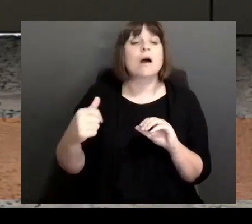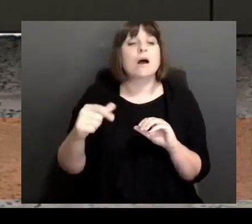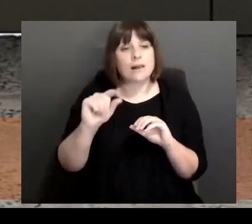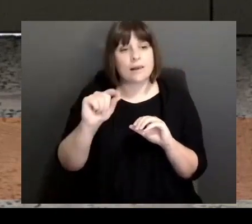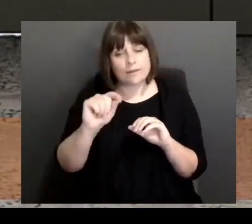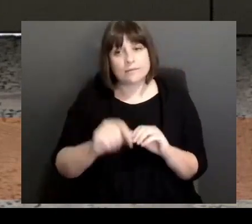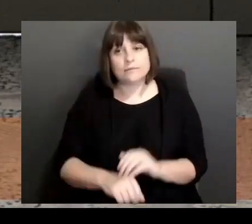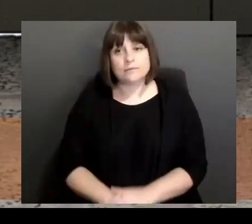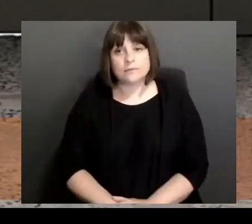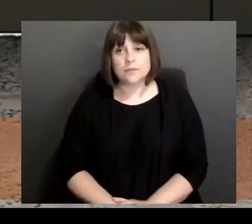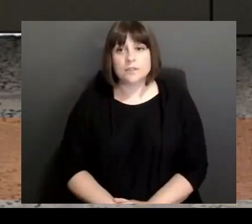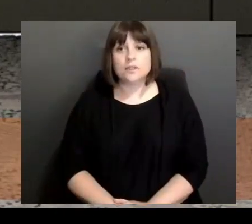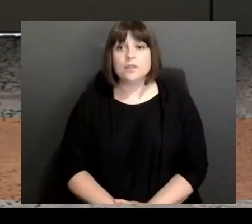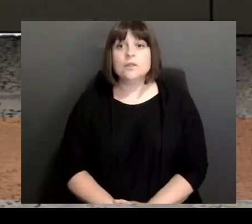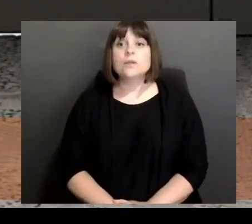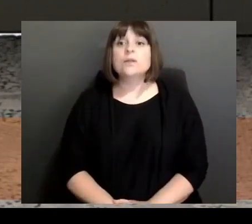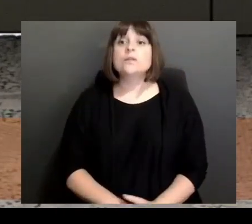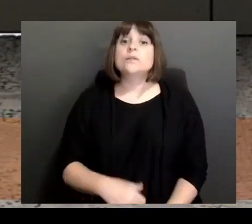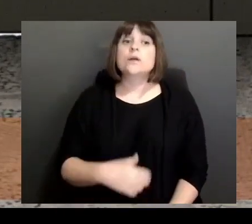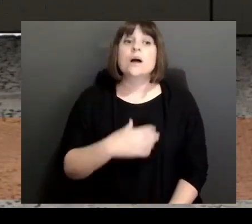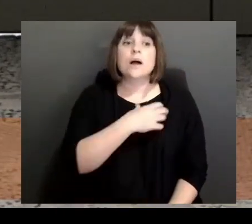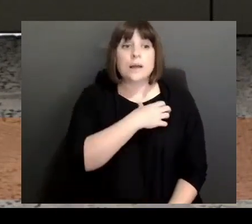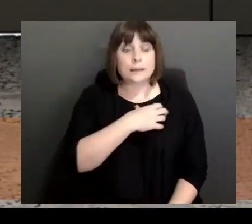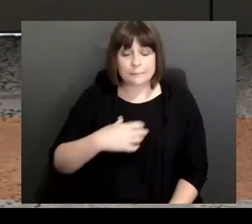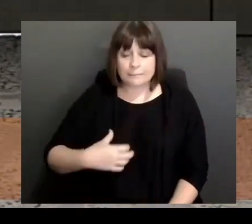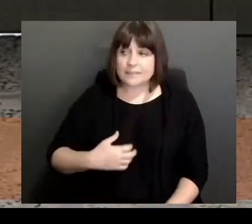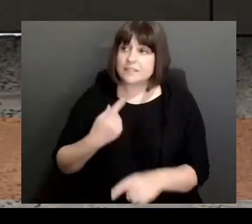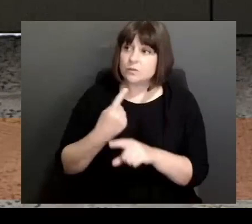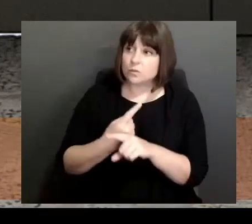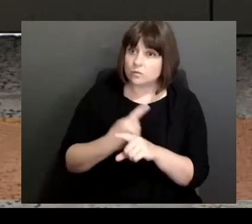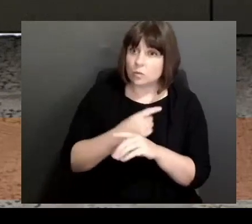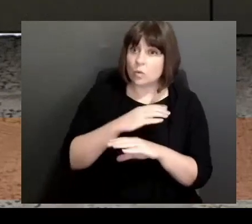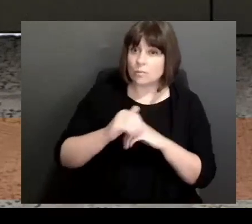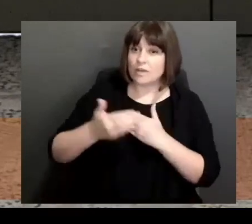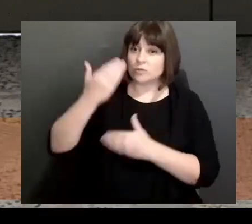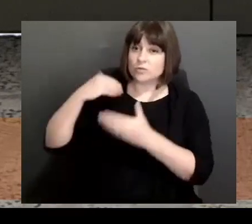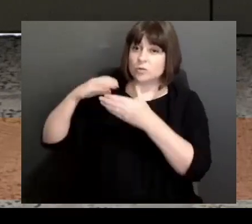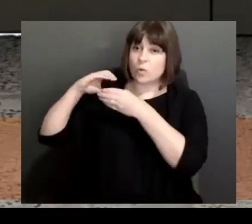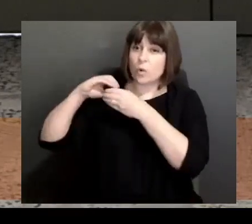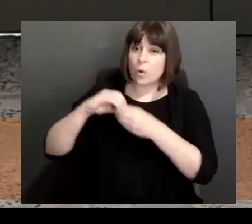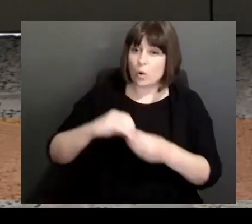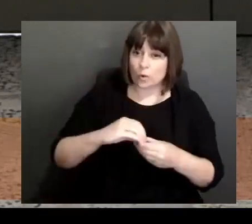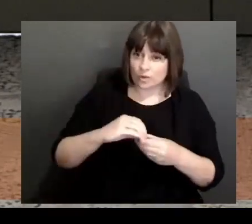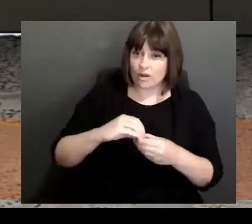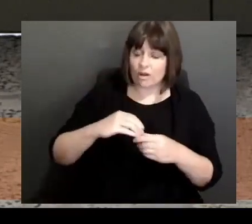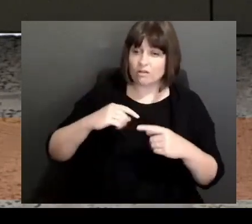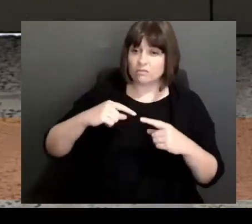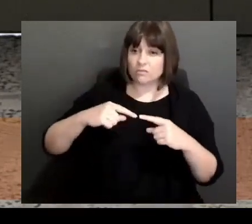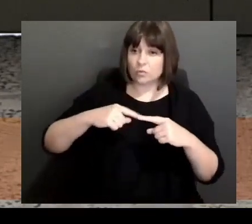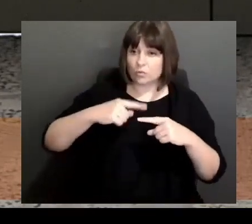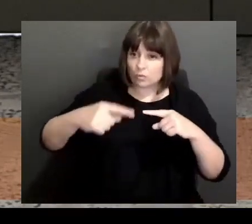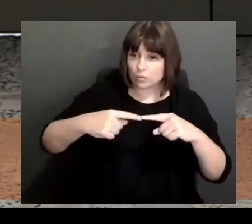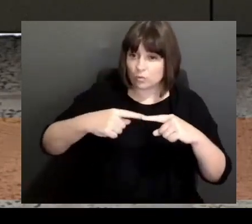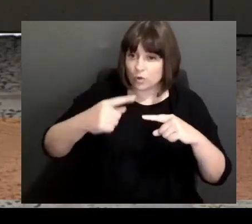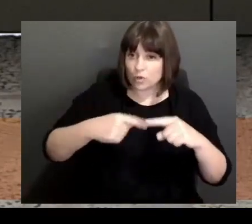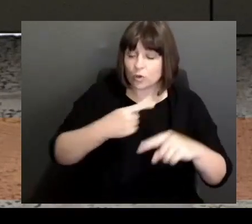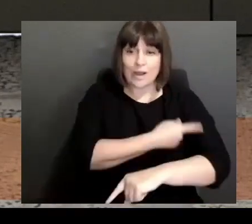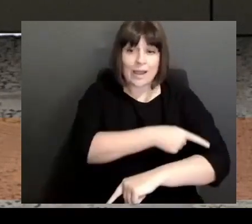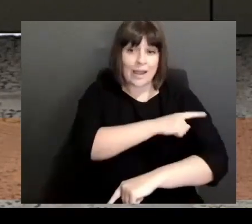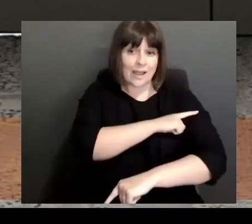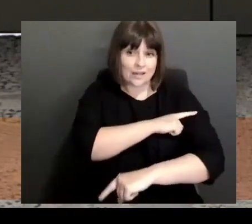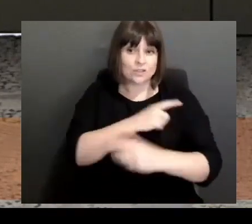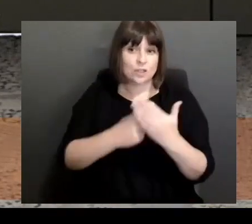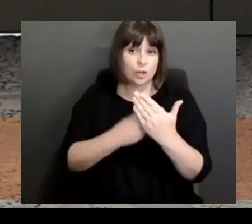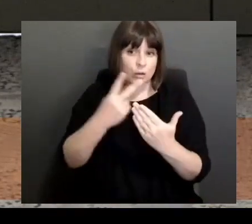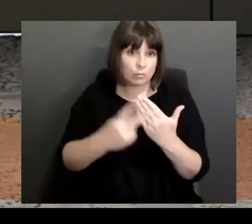So, Minister, we've touched on the Traditional Owner Renewable Energy Program and also over the page on the First Peoples Adoption